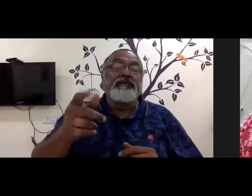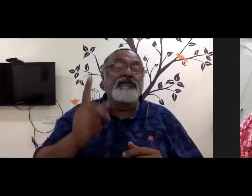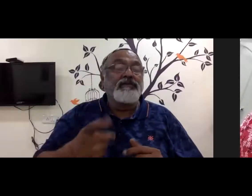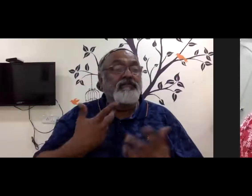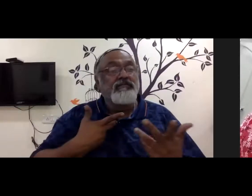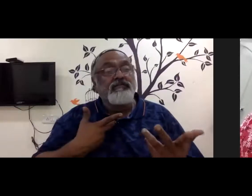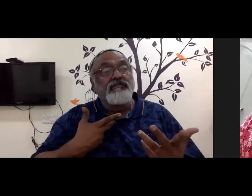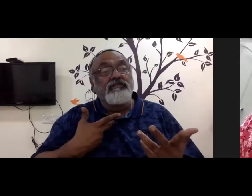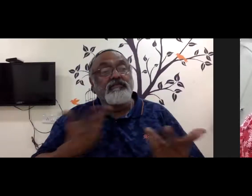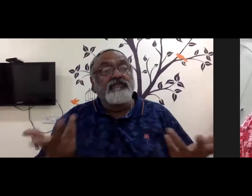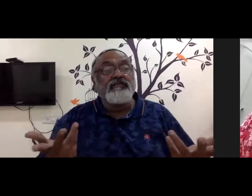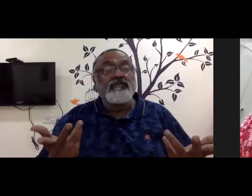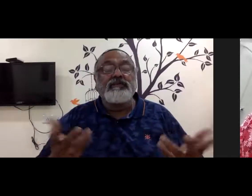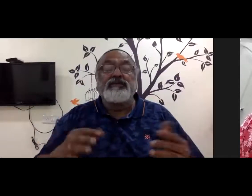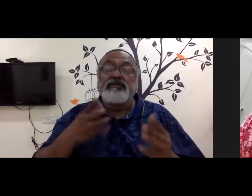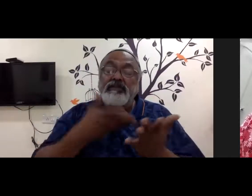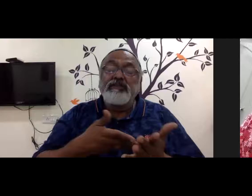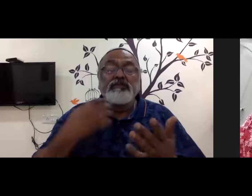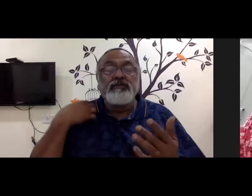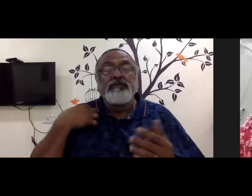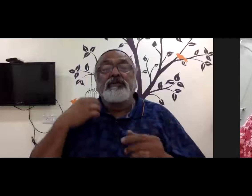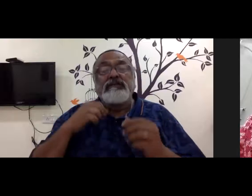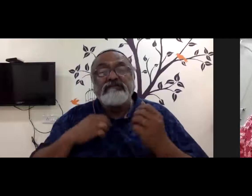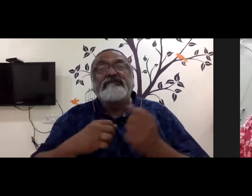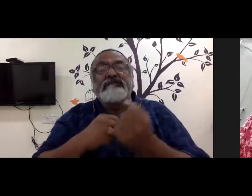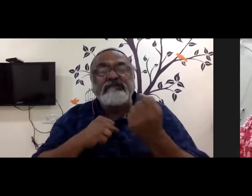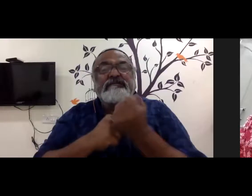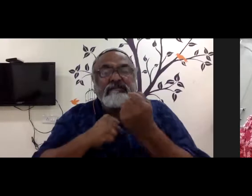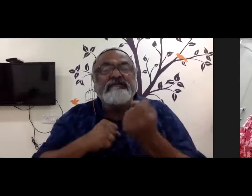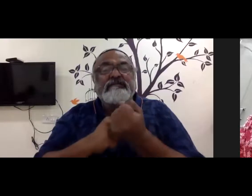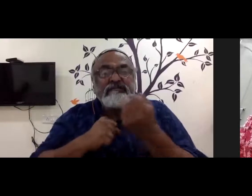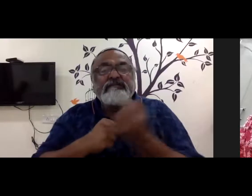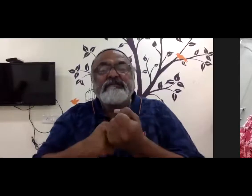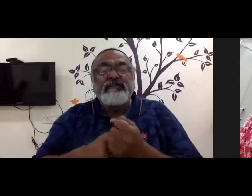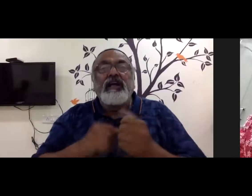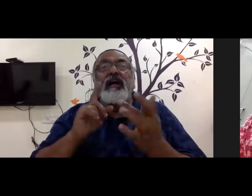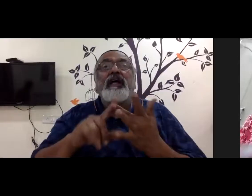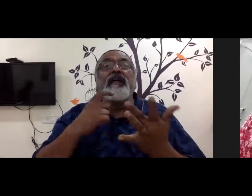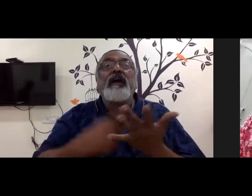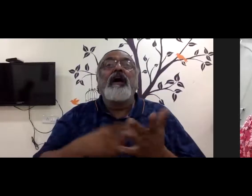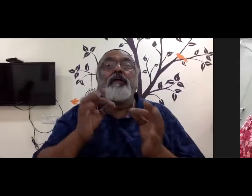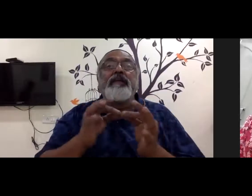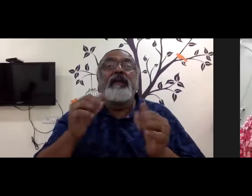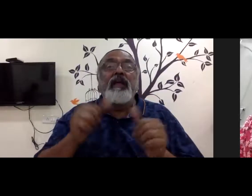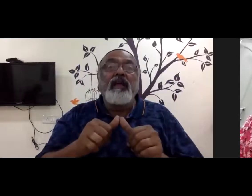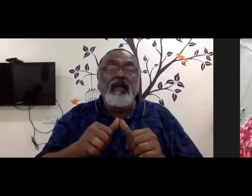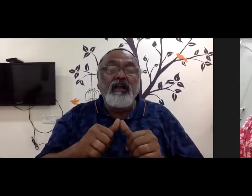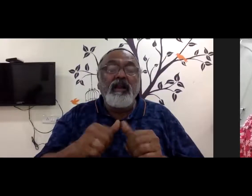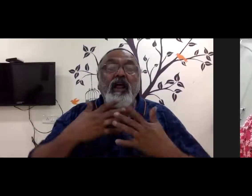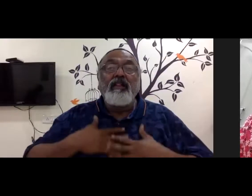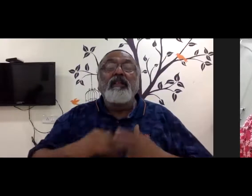So the lobby is still going on, and we are still lobbying with the IRDA and health insurance